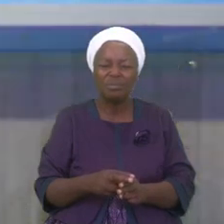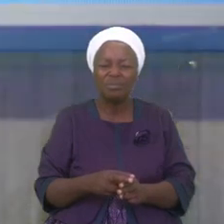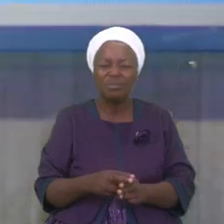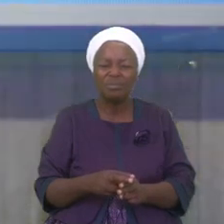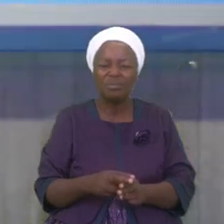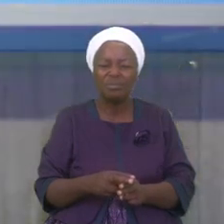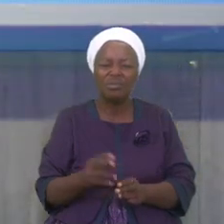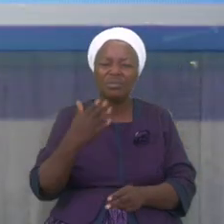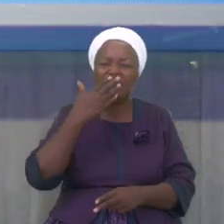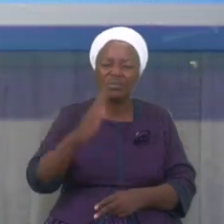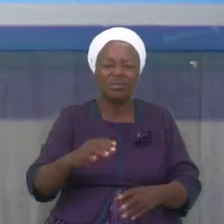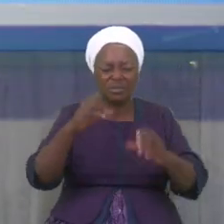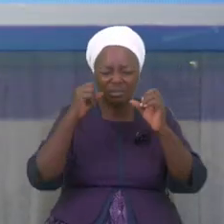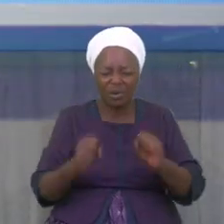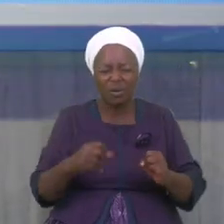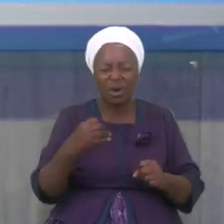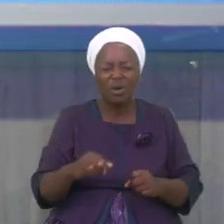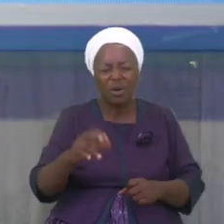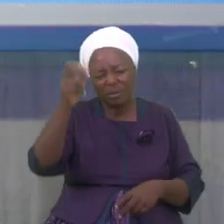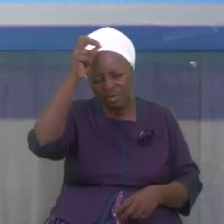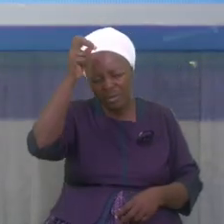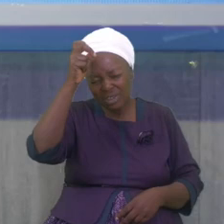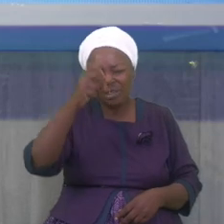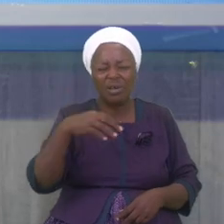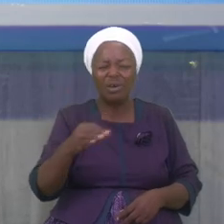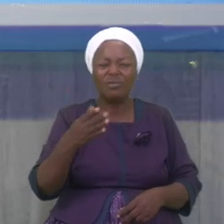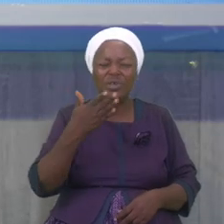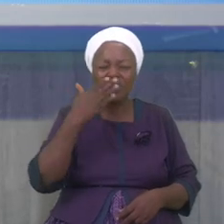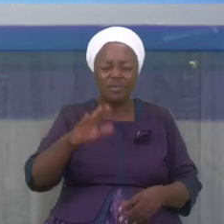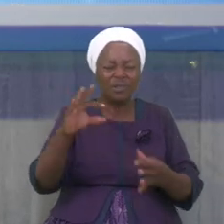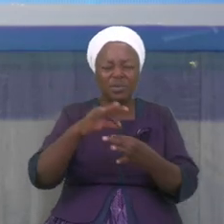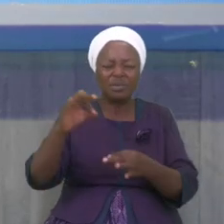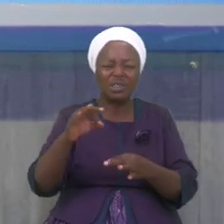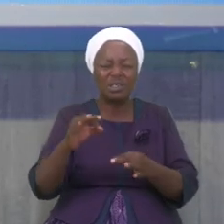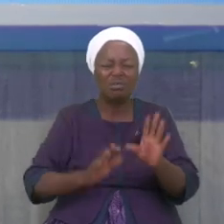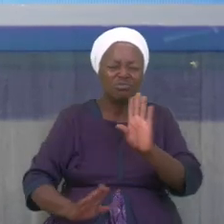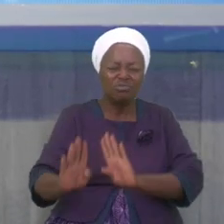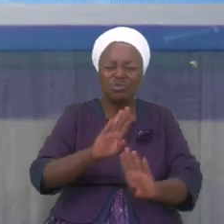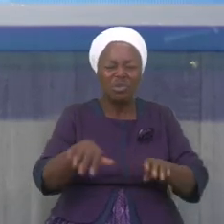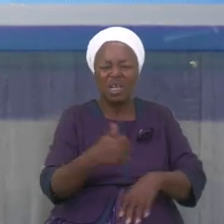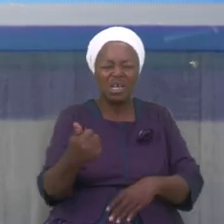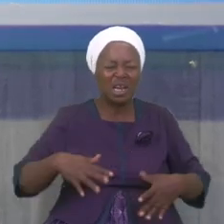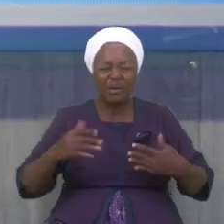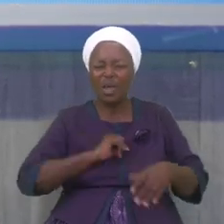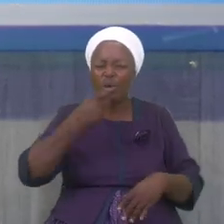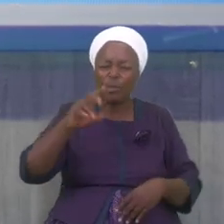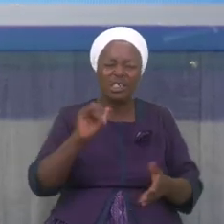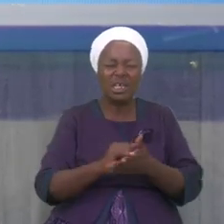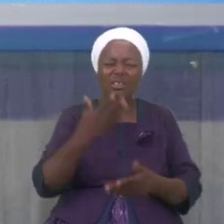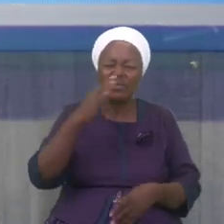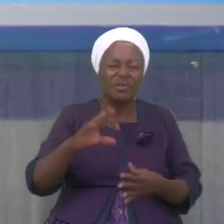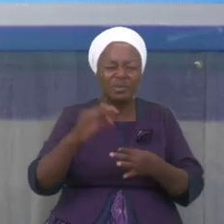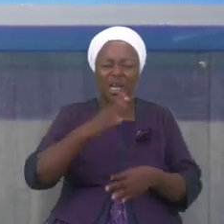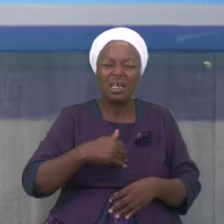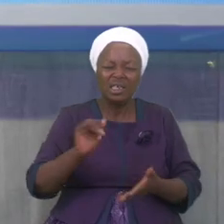Evil power of demons, of evil spirit tormenting any life, I command that evil spirit and that